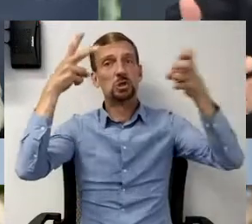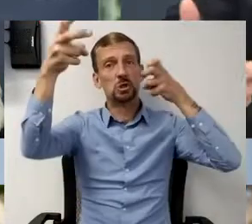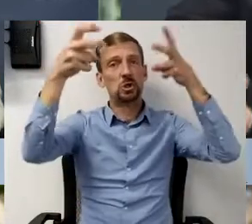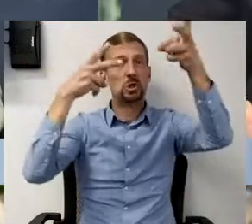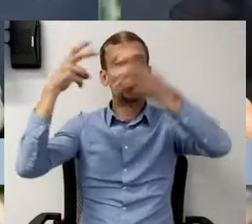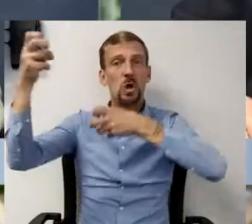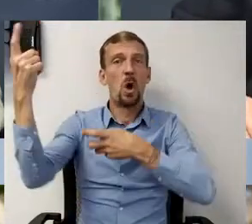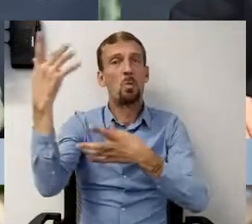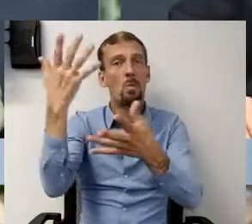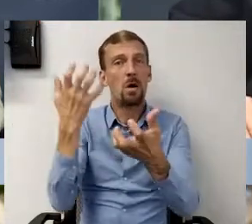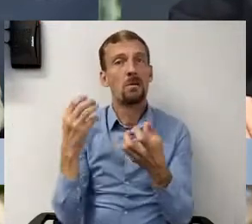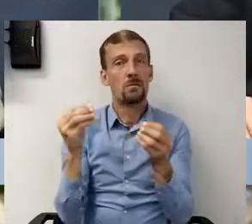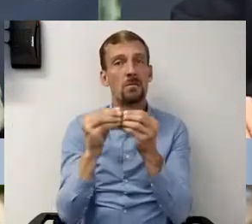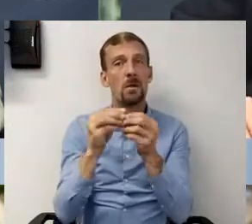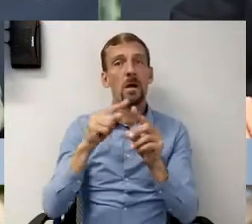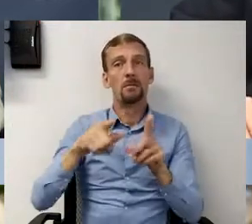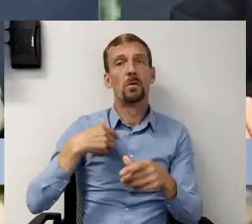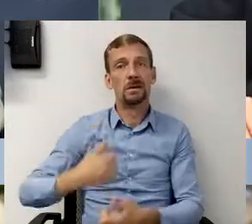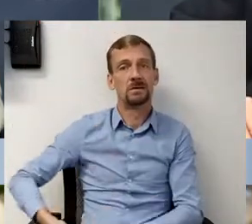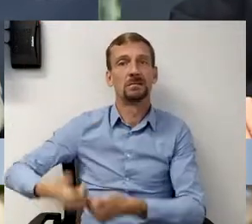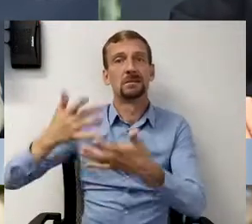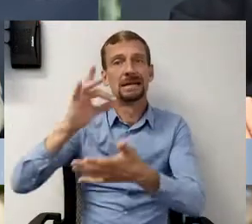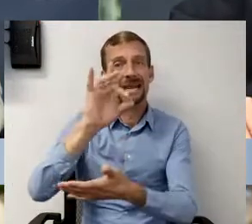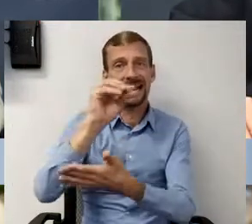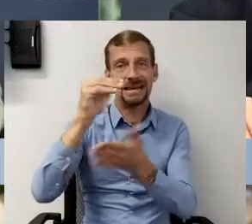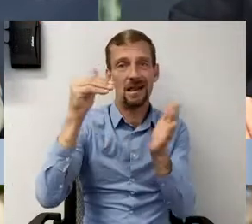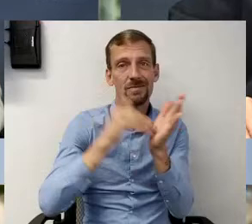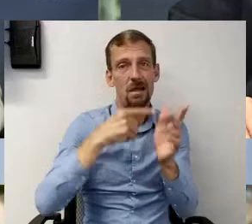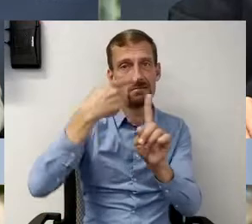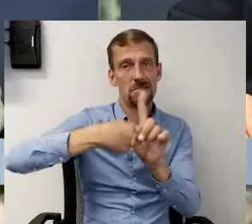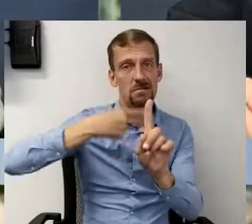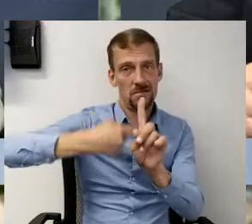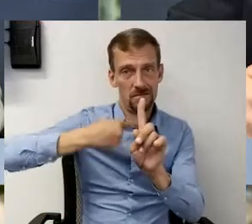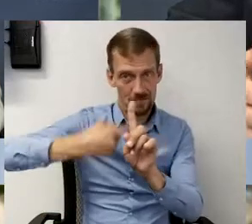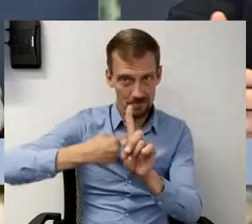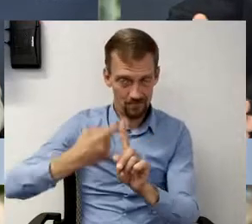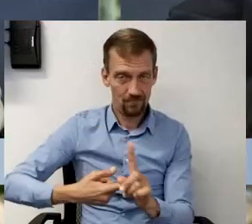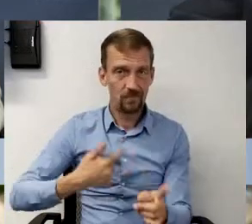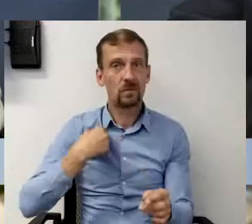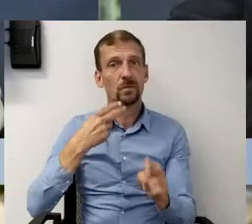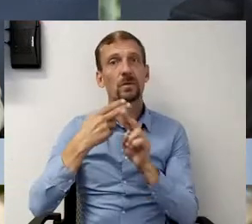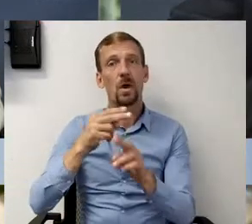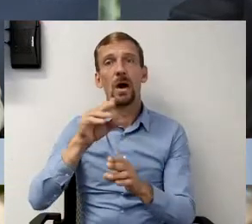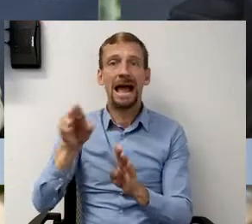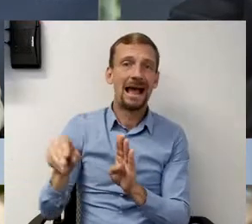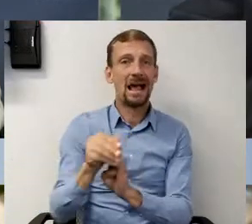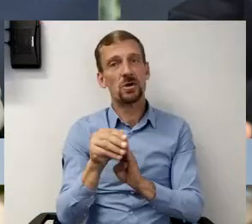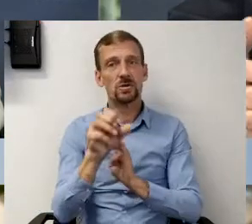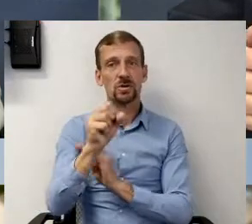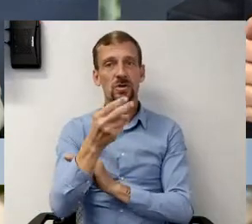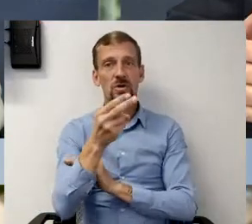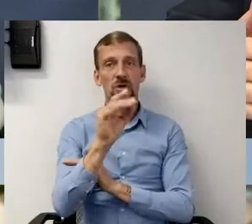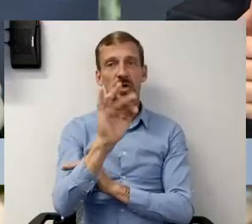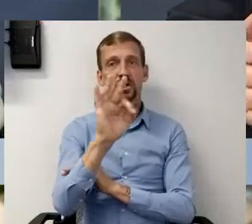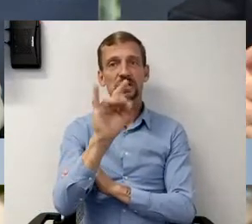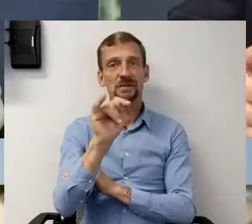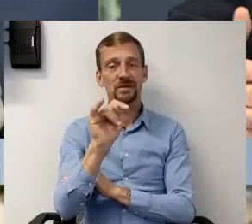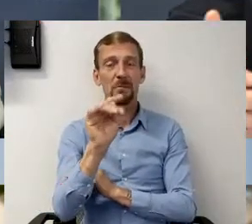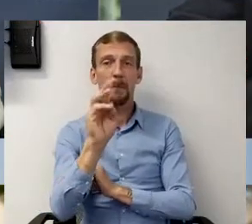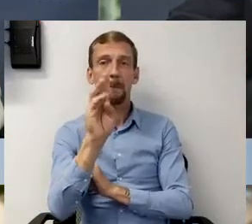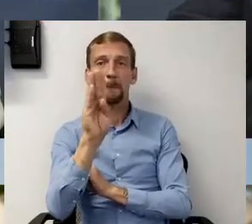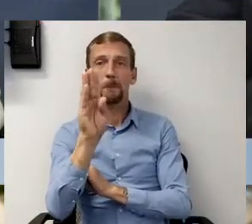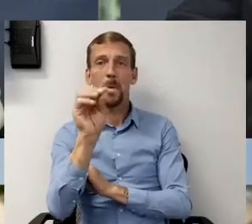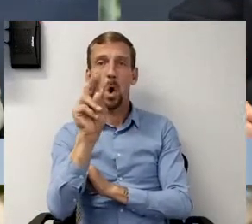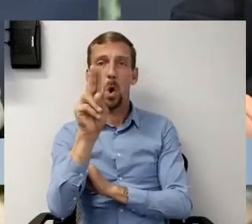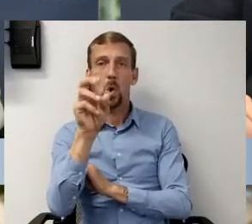I mentioned that we're spending $80,000 a month right now in what we call extra shift bonuses, that if a nurse